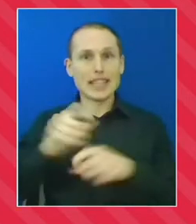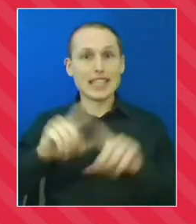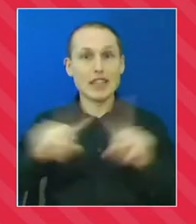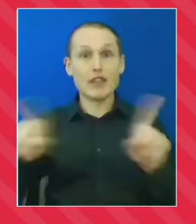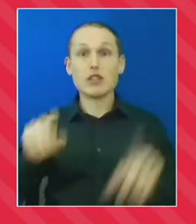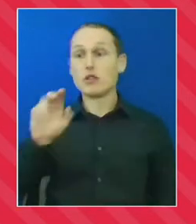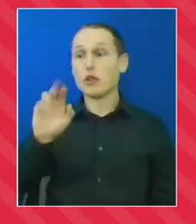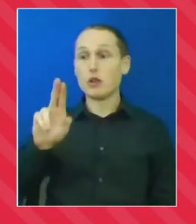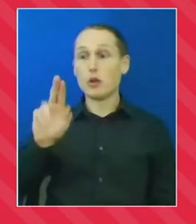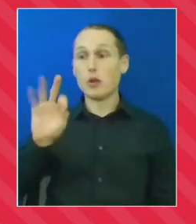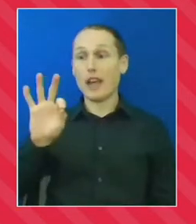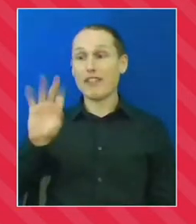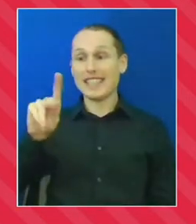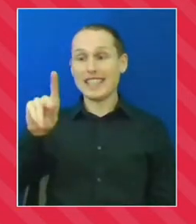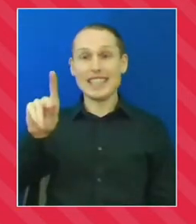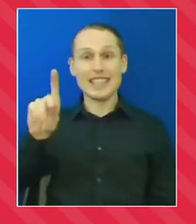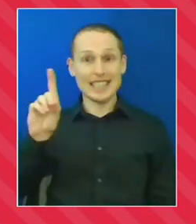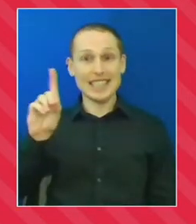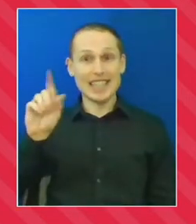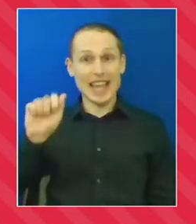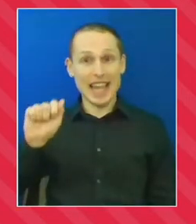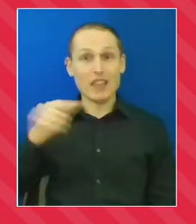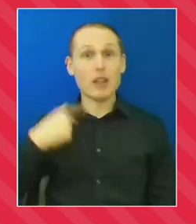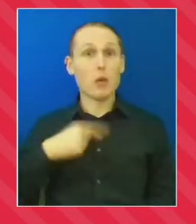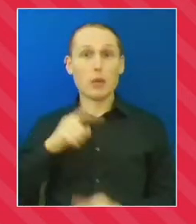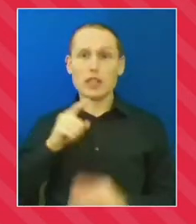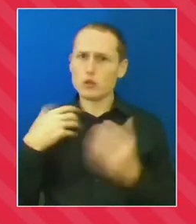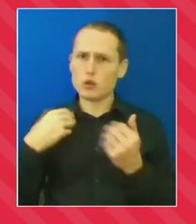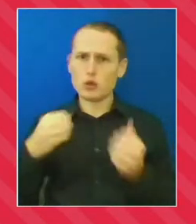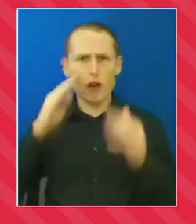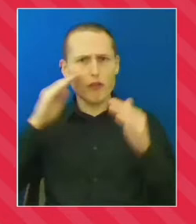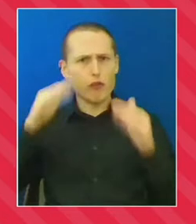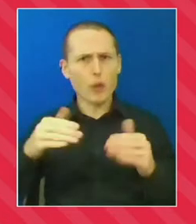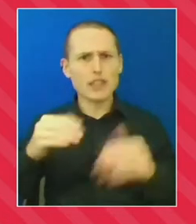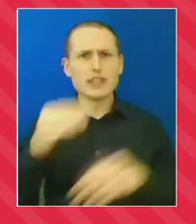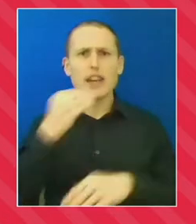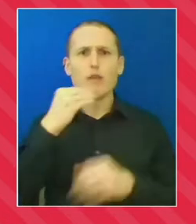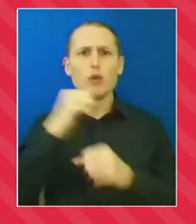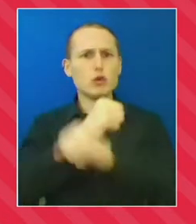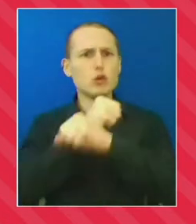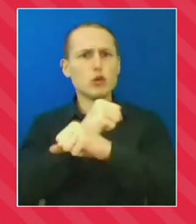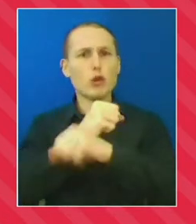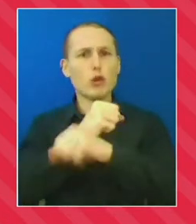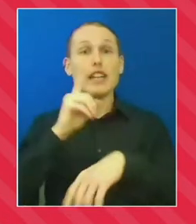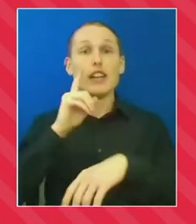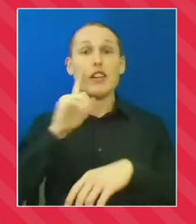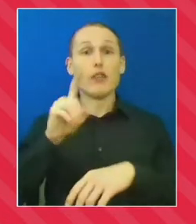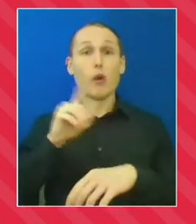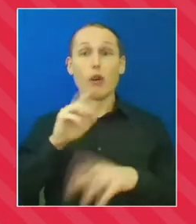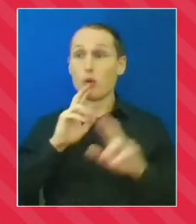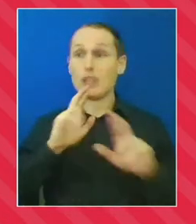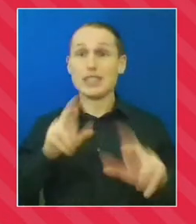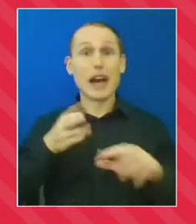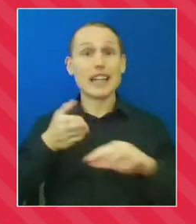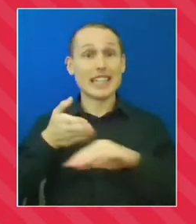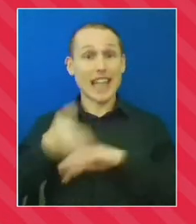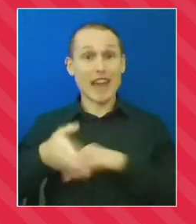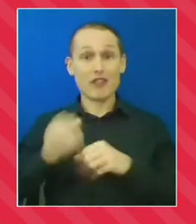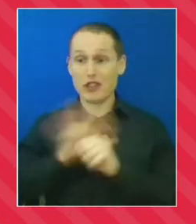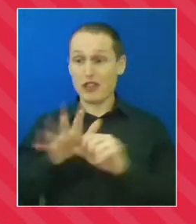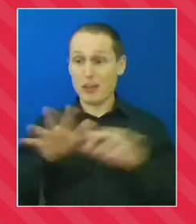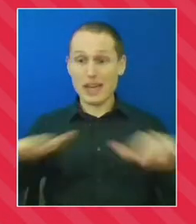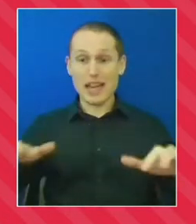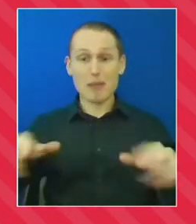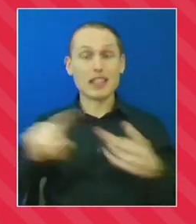a very strong focus on nutrition security in response to the pandemic, in response to the administration's goals around advancing racial